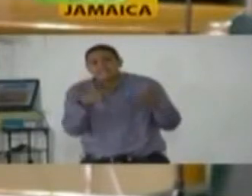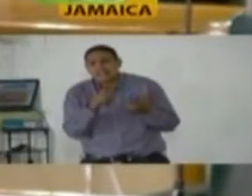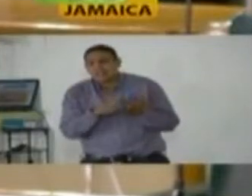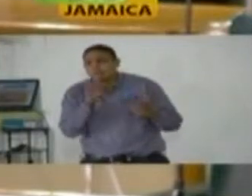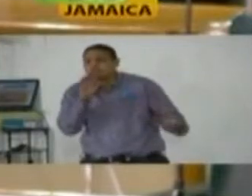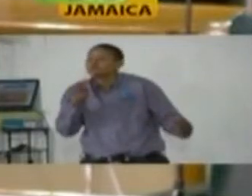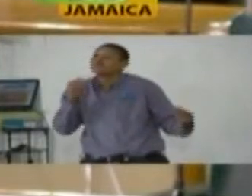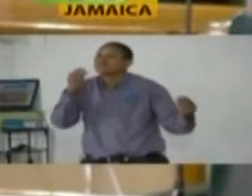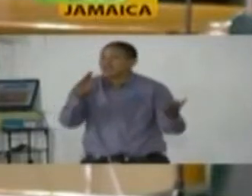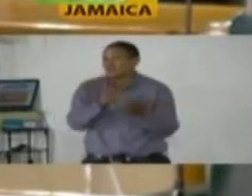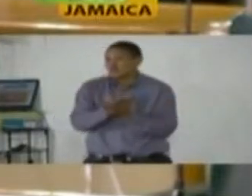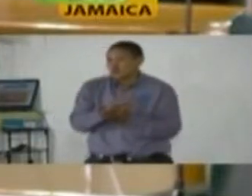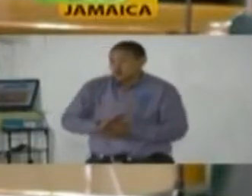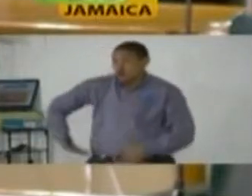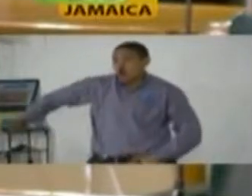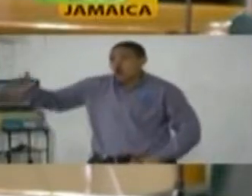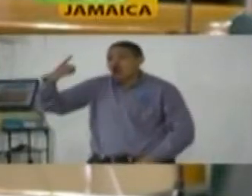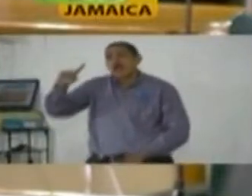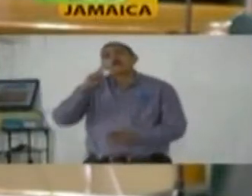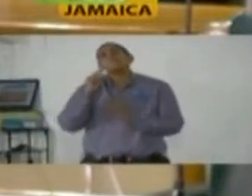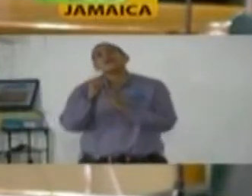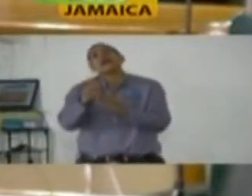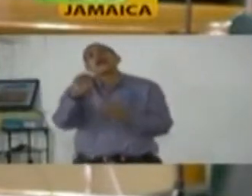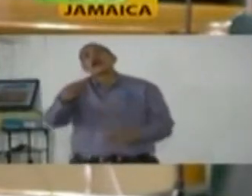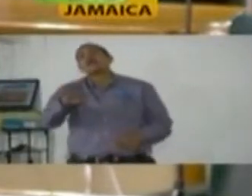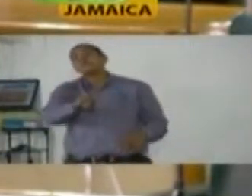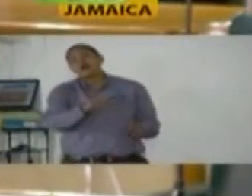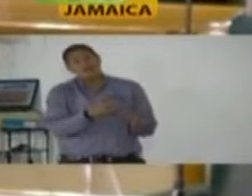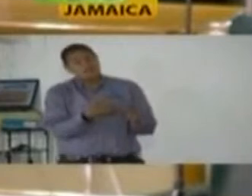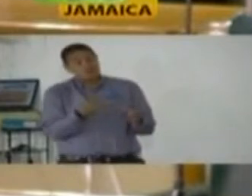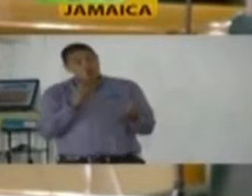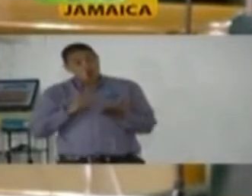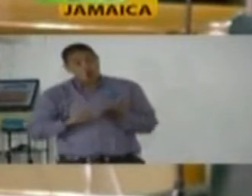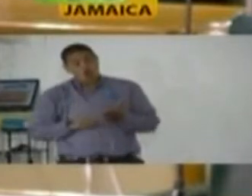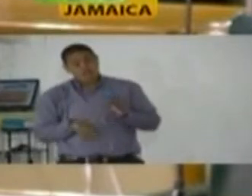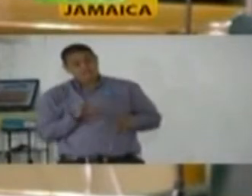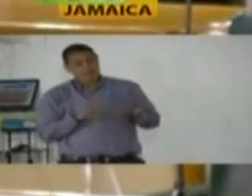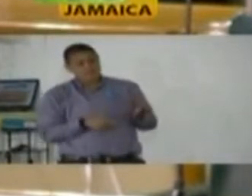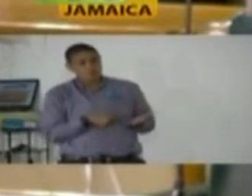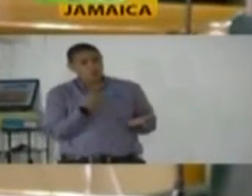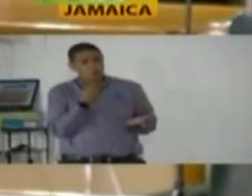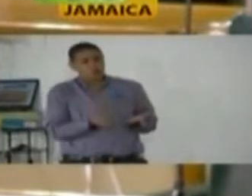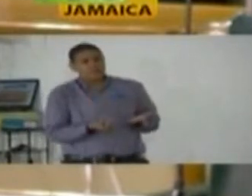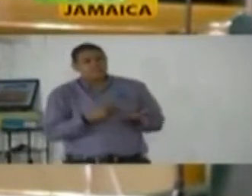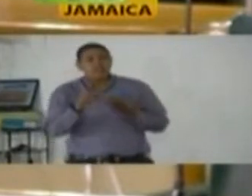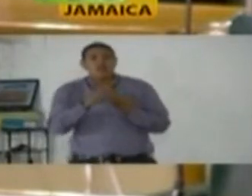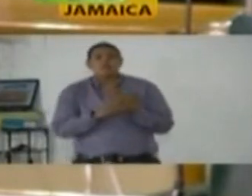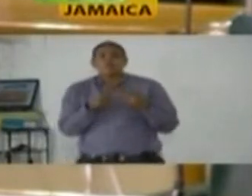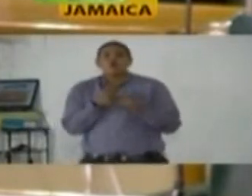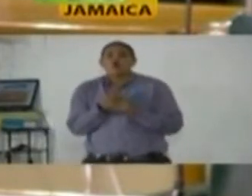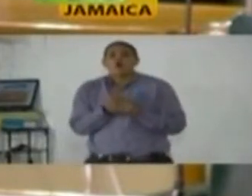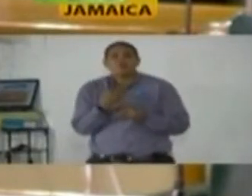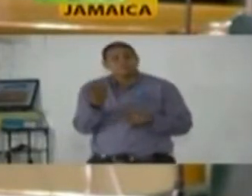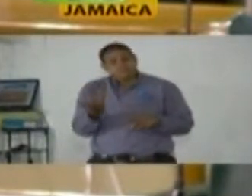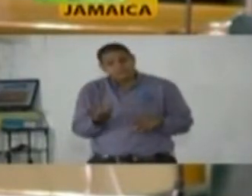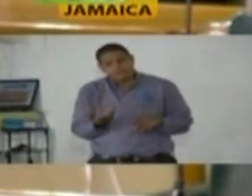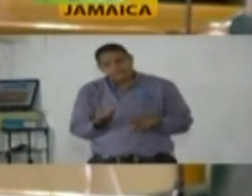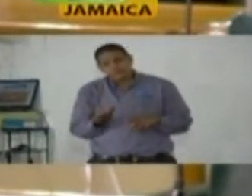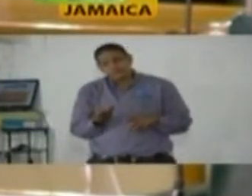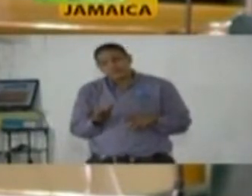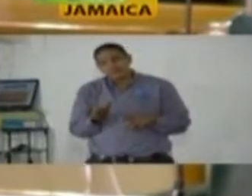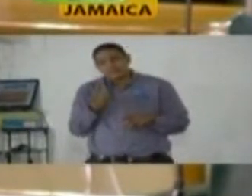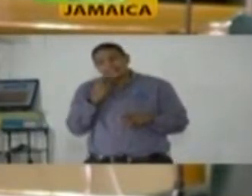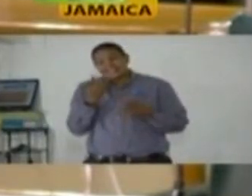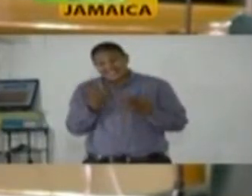all schools. Guided by the findings of the audit, a program of replacement of defective devices is